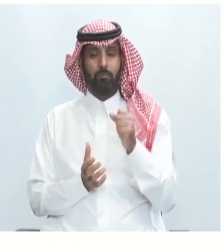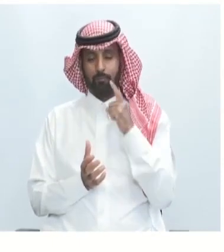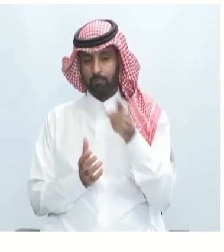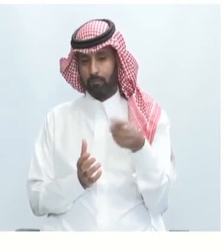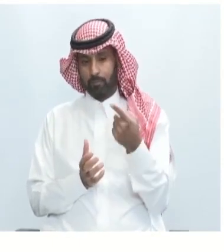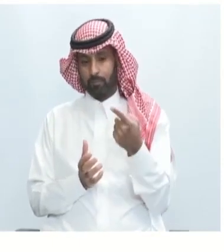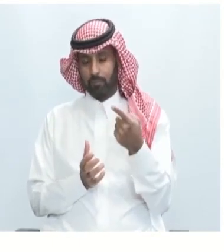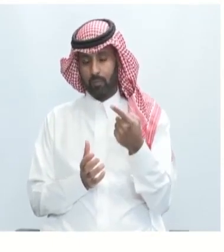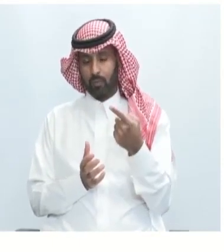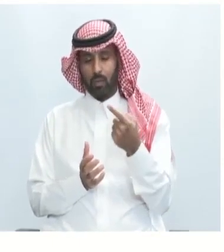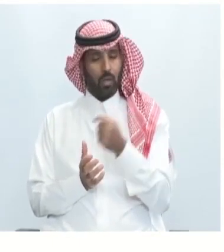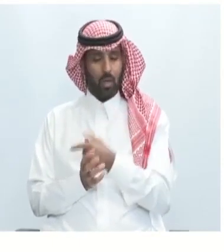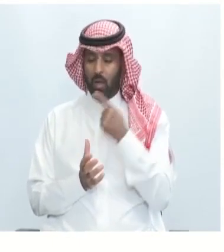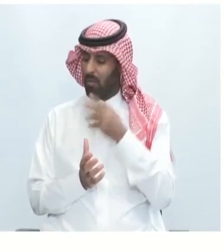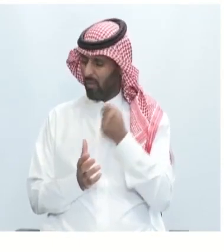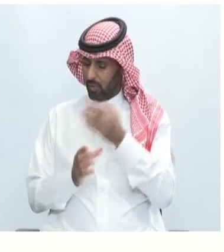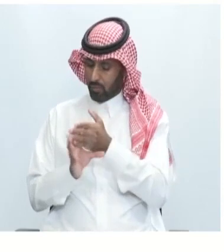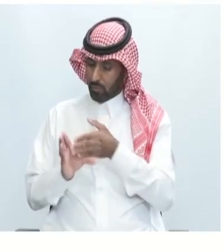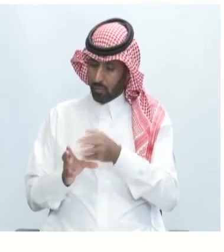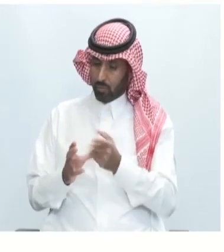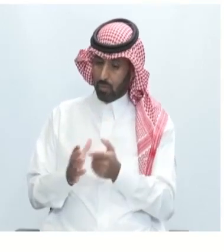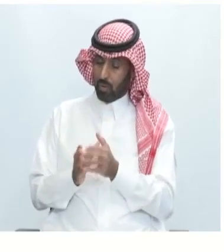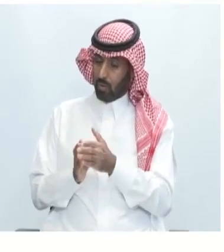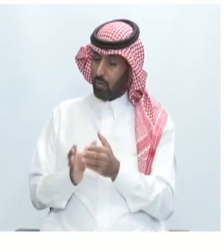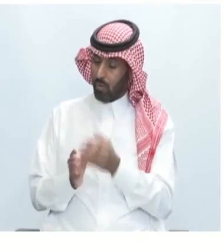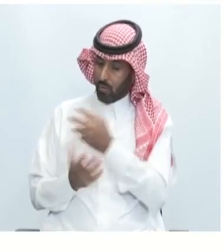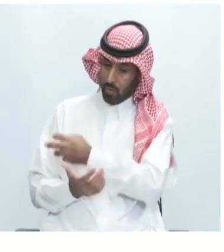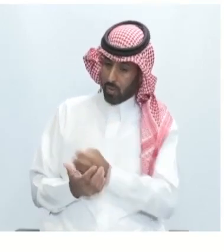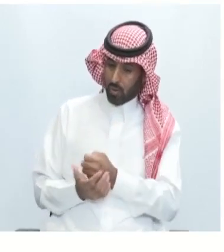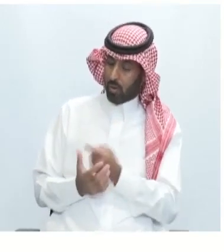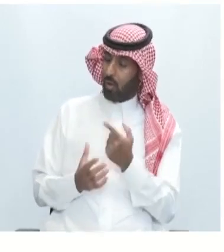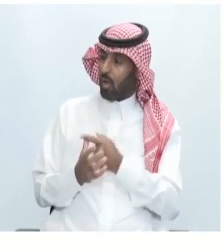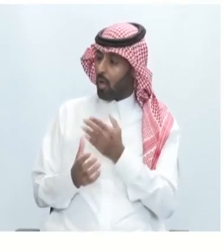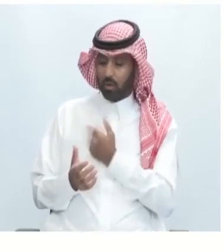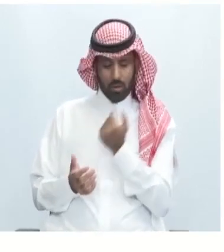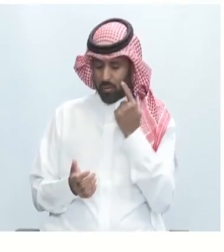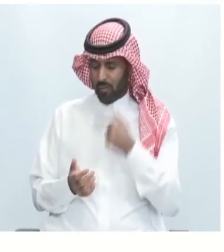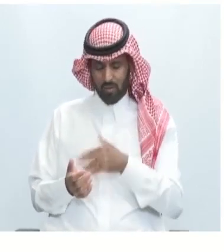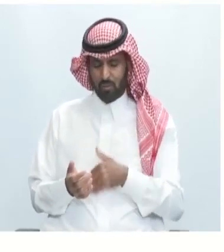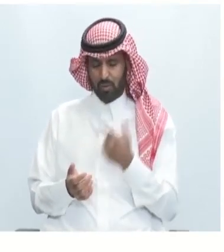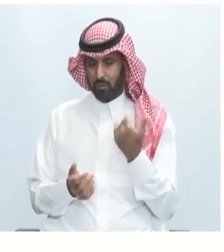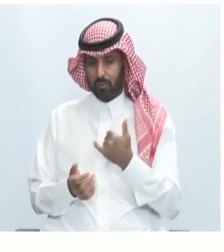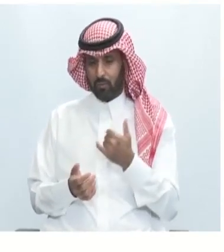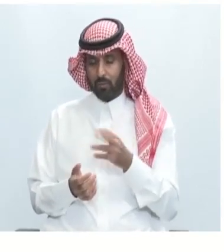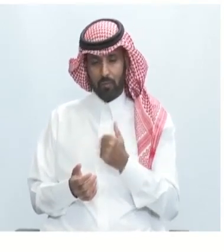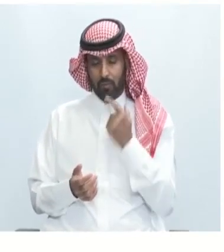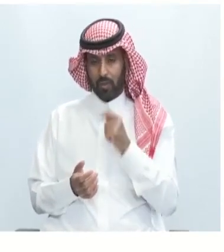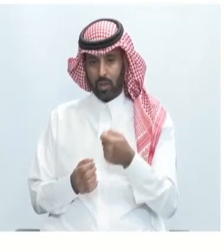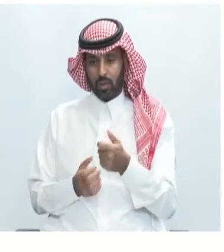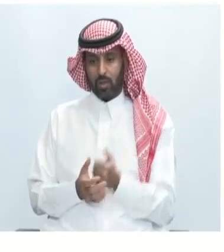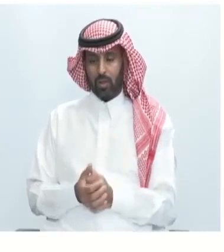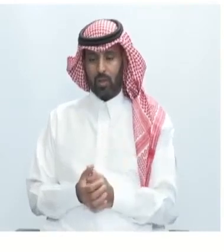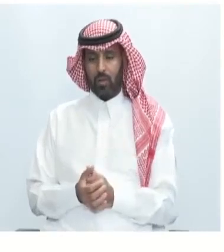that's correct. I didn't have any money because my wallet had been stolen. Because my wallet had